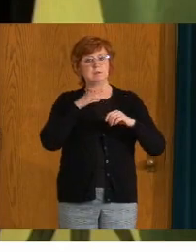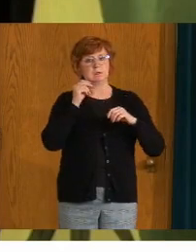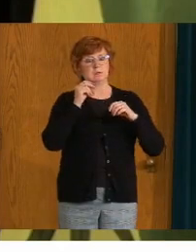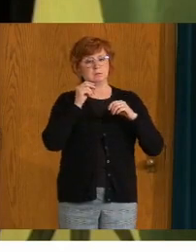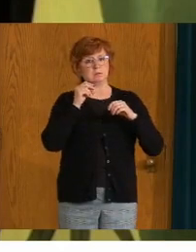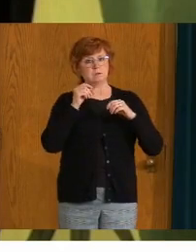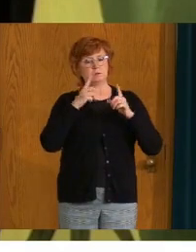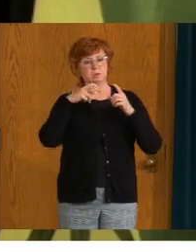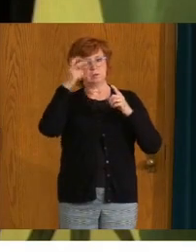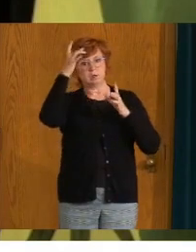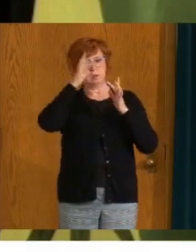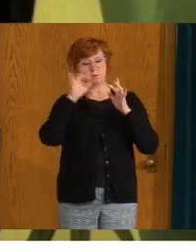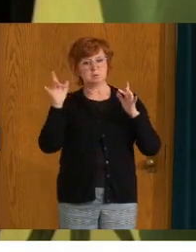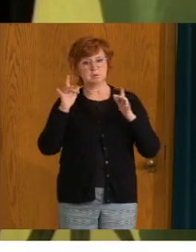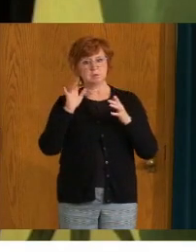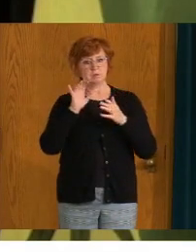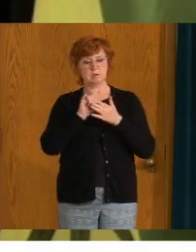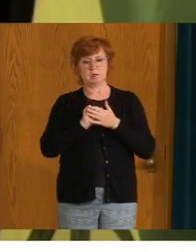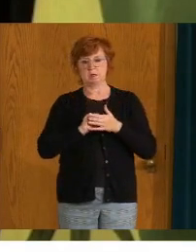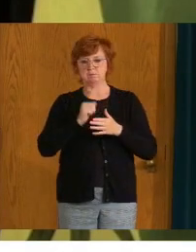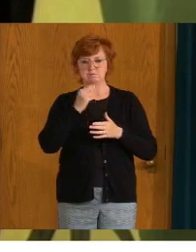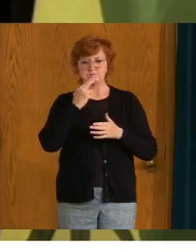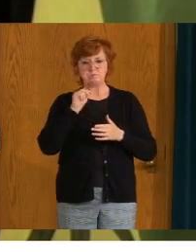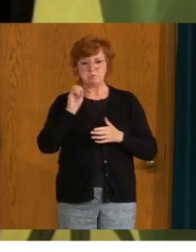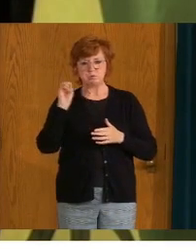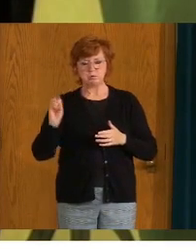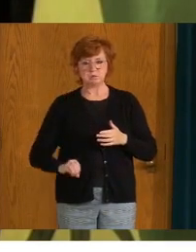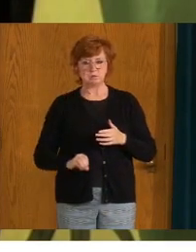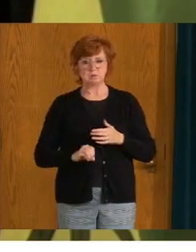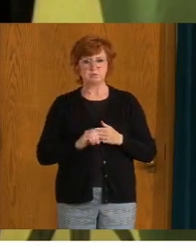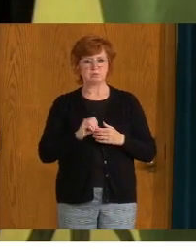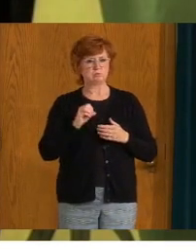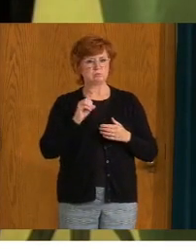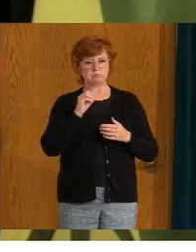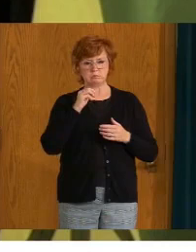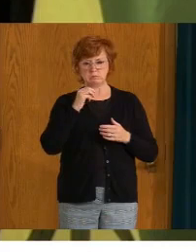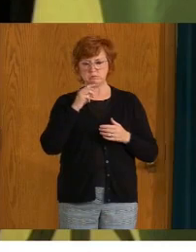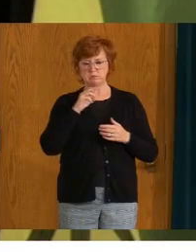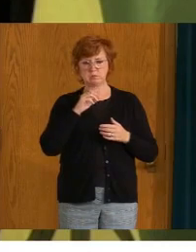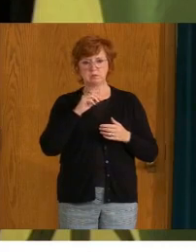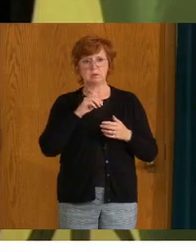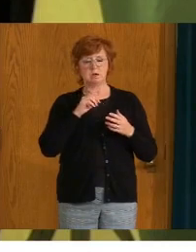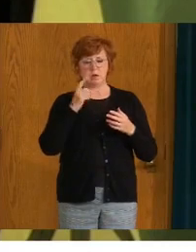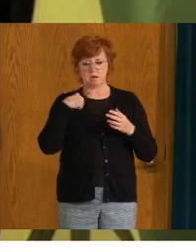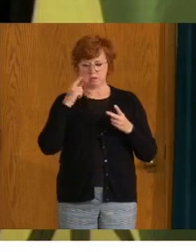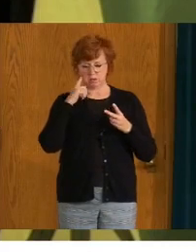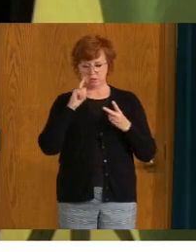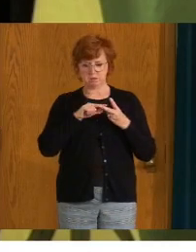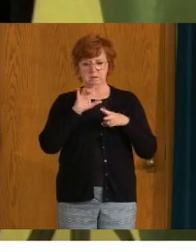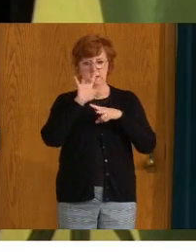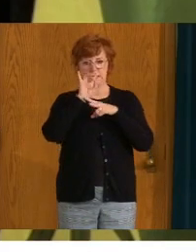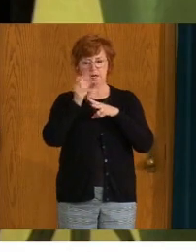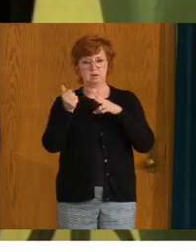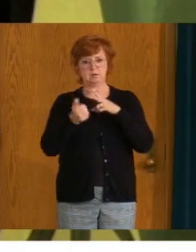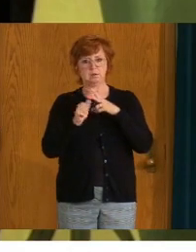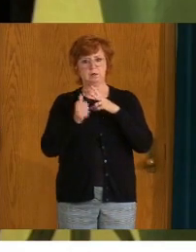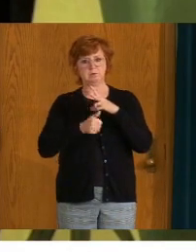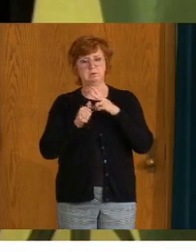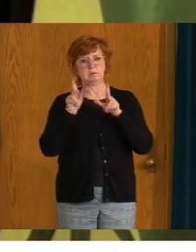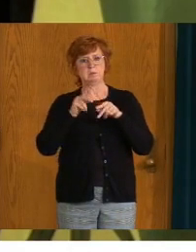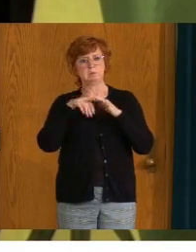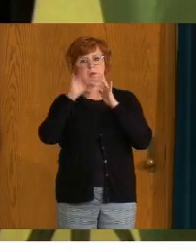hospitalized, as Derek had said, are exponentially lower. Ultimately, as we say, over 8 out of 10 people that are